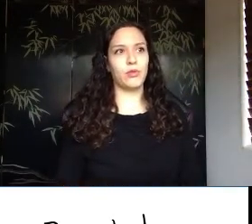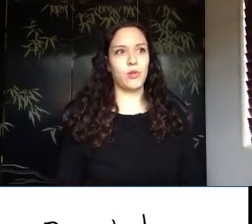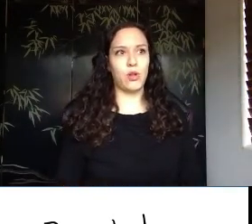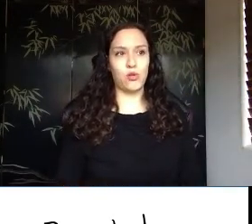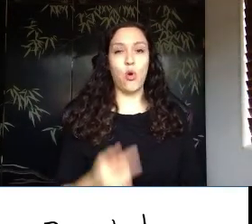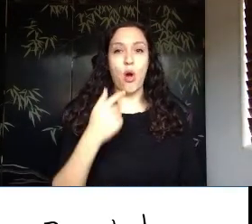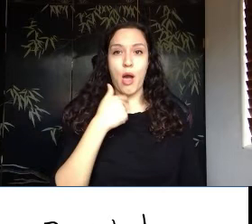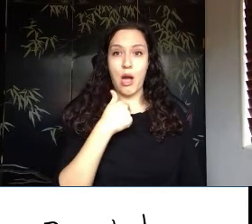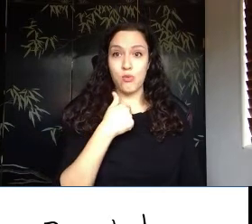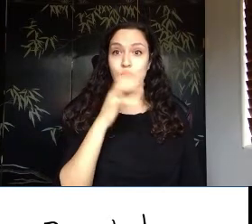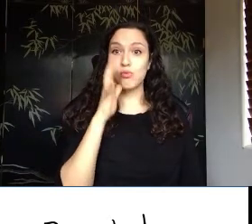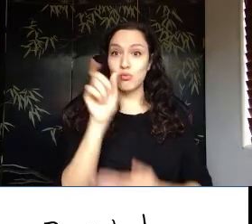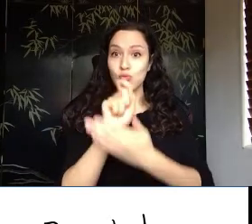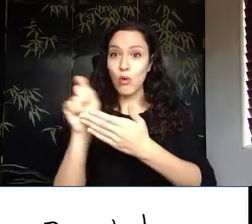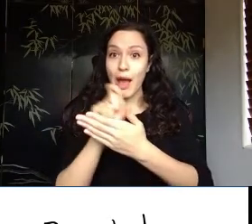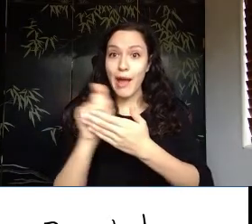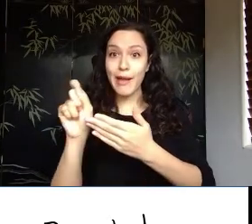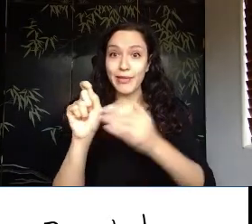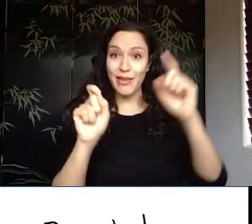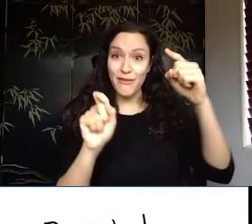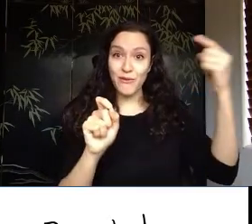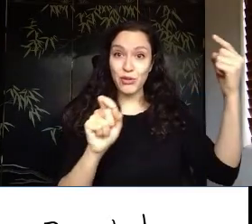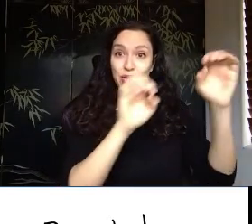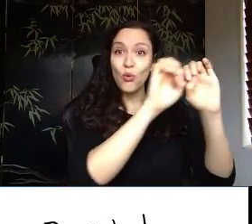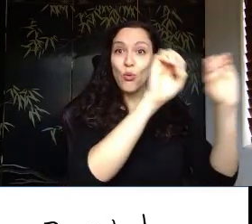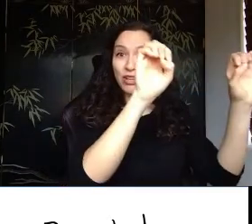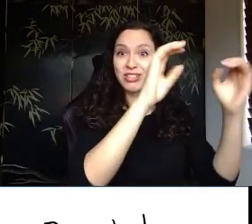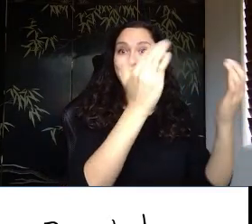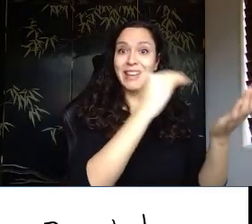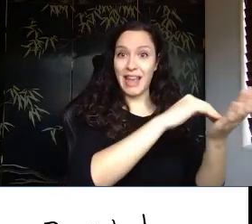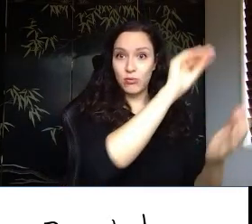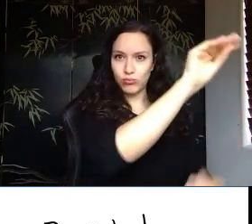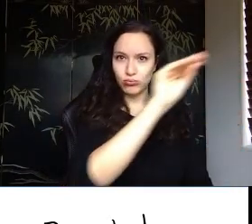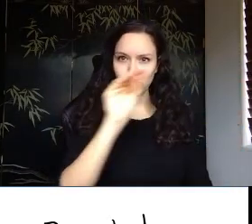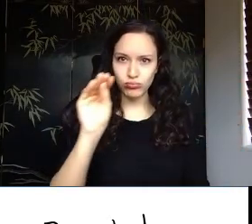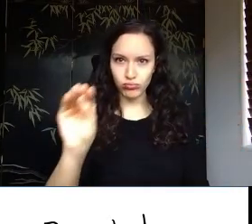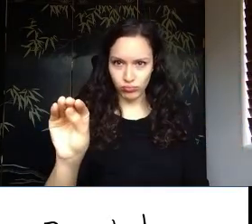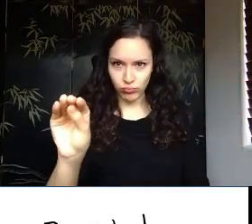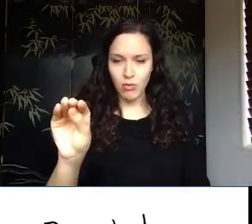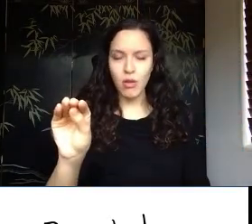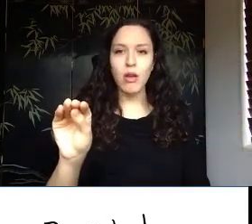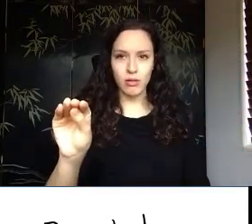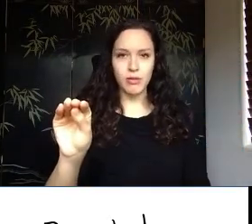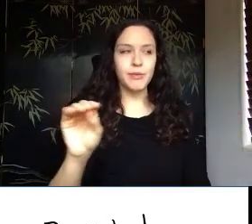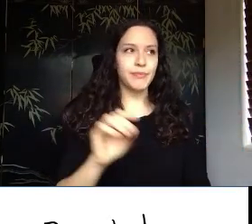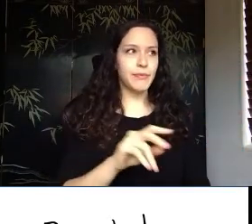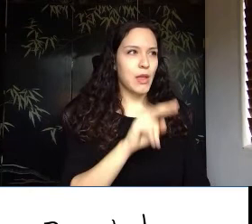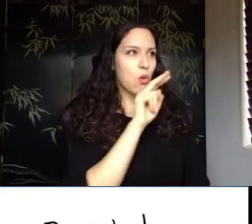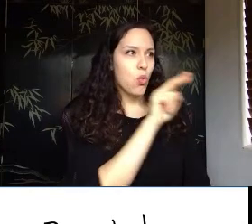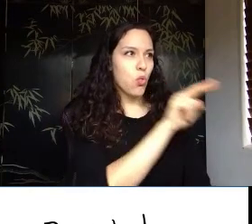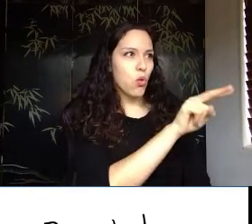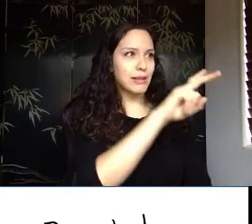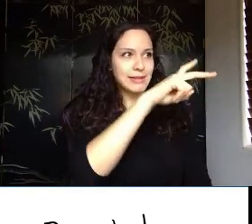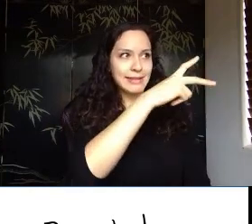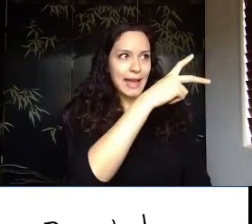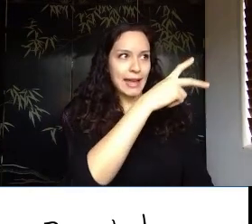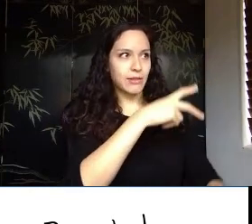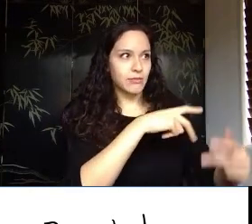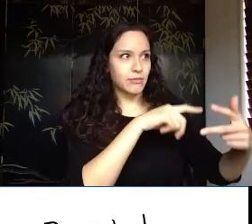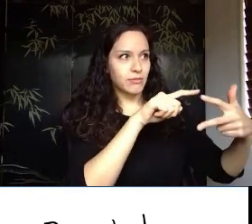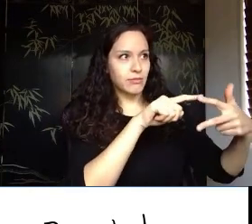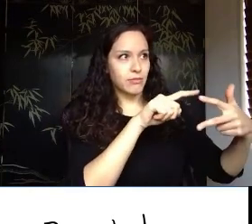equals, I'm going to rewrite the original equation so that I know I'm plugging it into the correct equation. And now I'm going to plug in